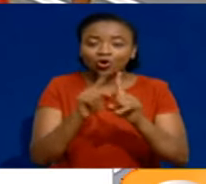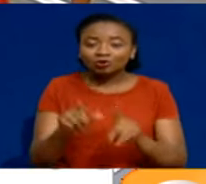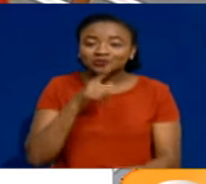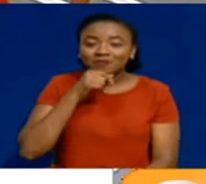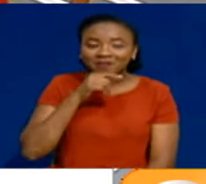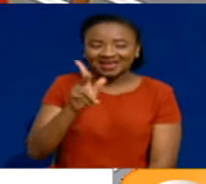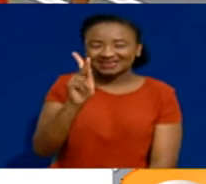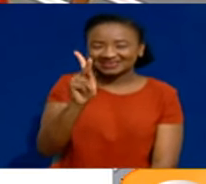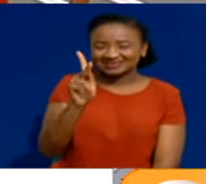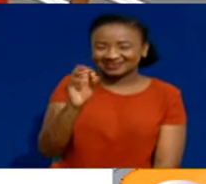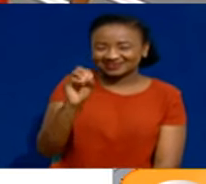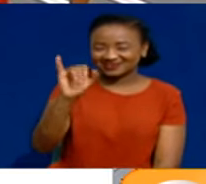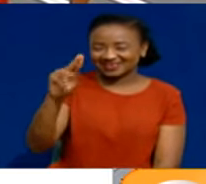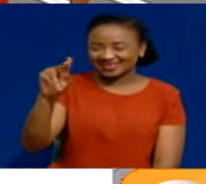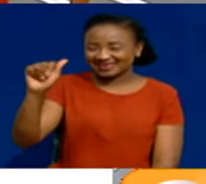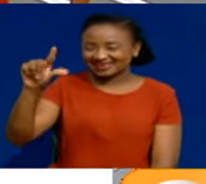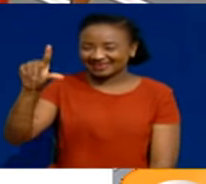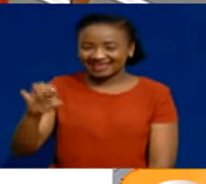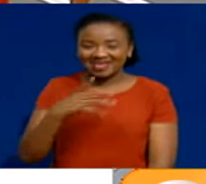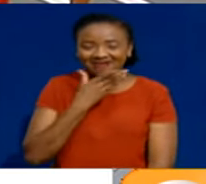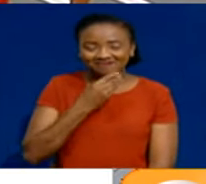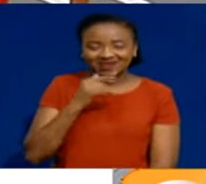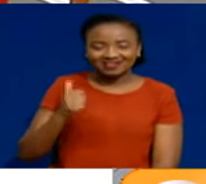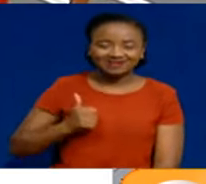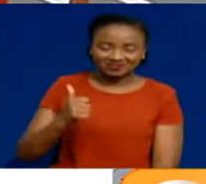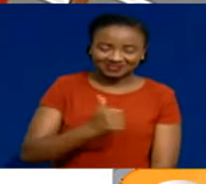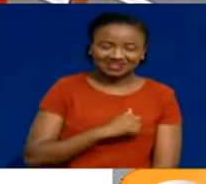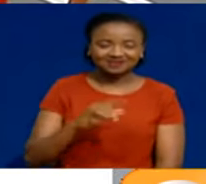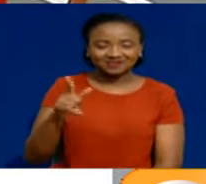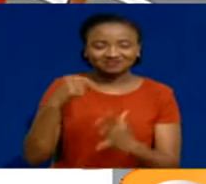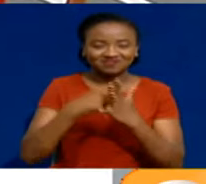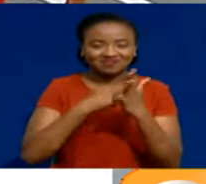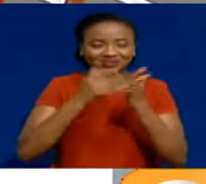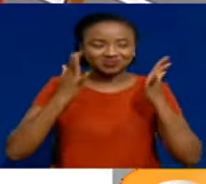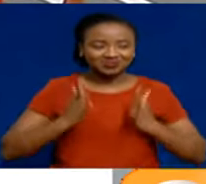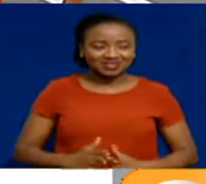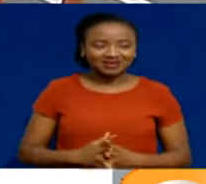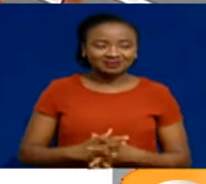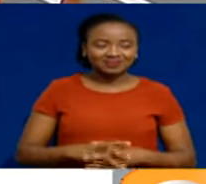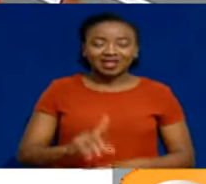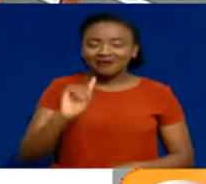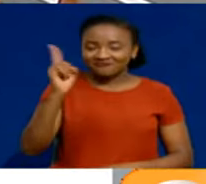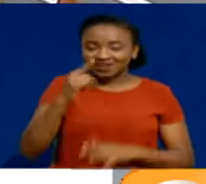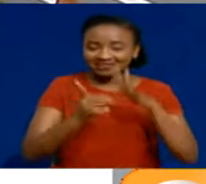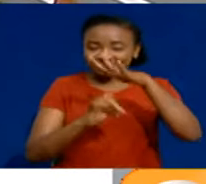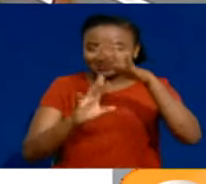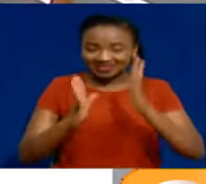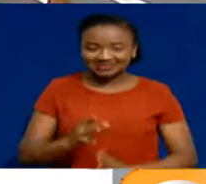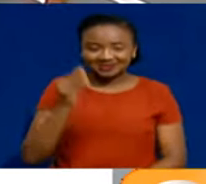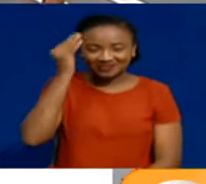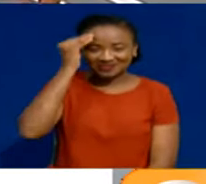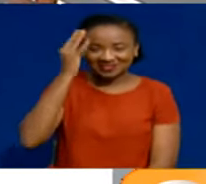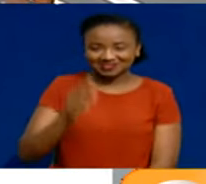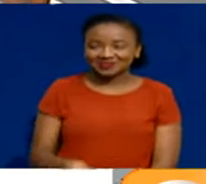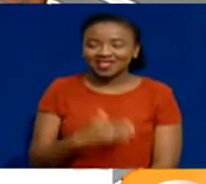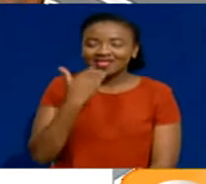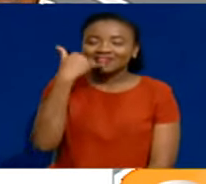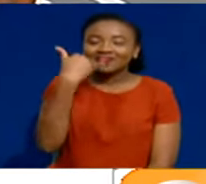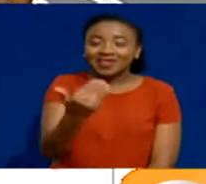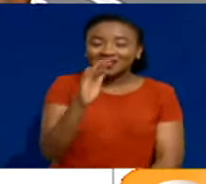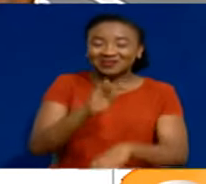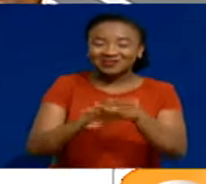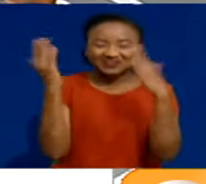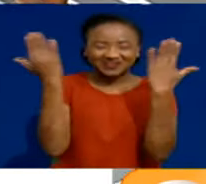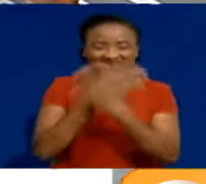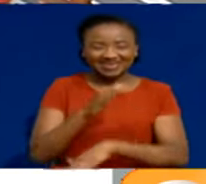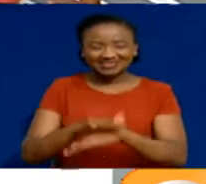Koinange. Hero. Hero. Mashuja. Yeah. Thank you, sir. The first minister of education. Correct. Thank you. Good night.